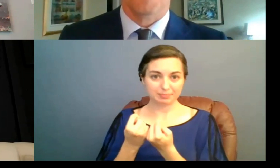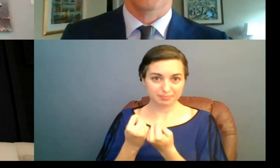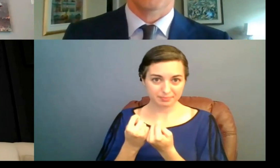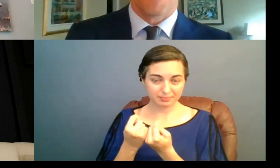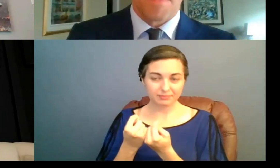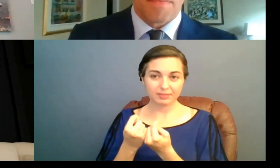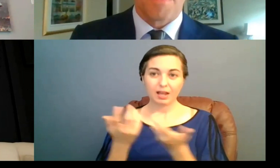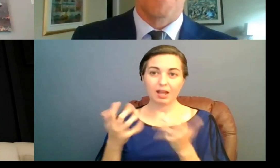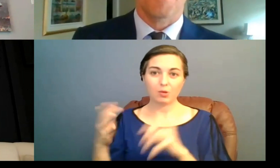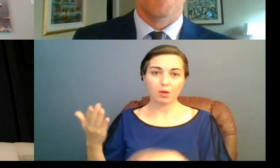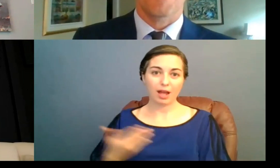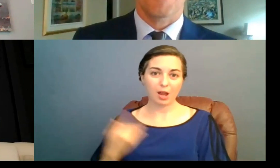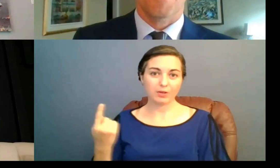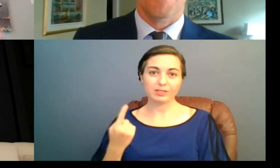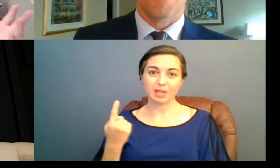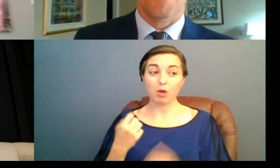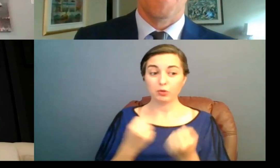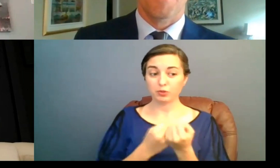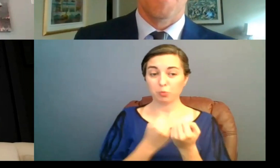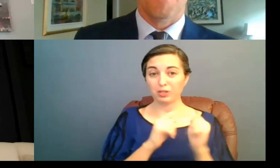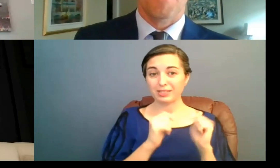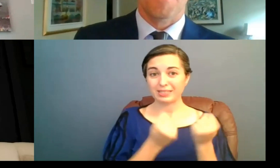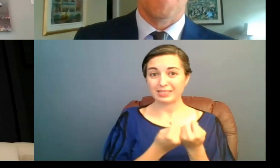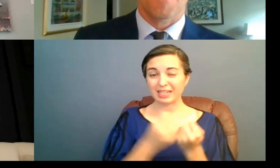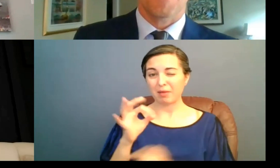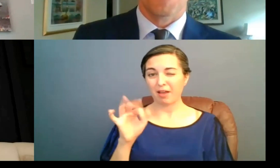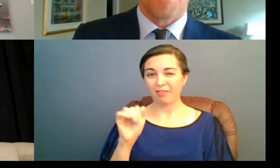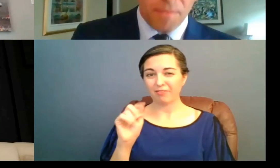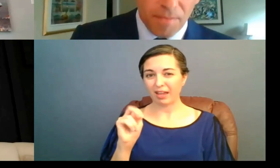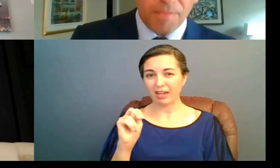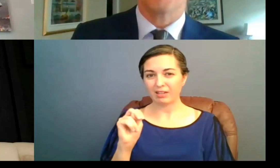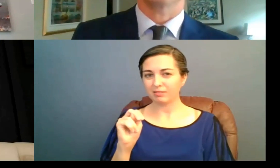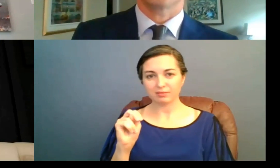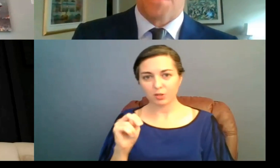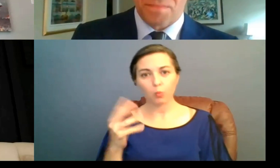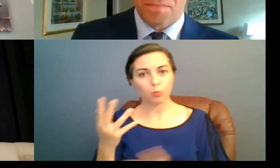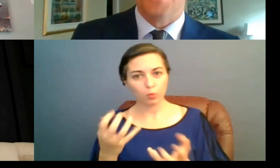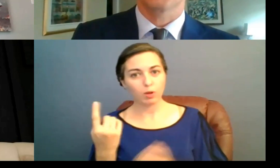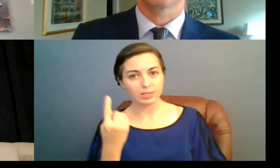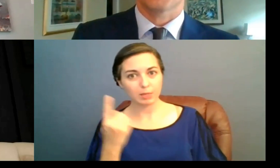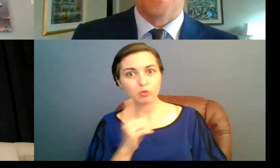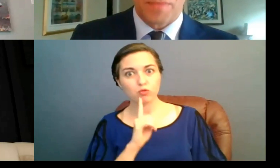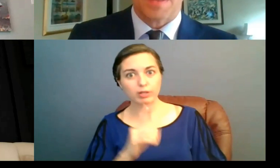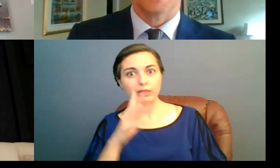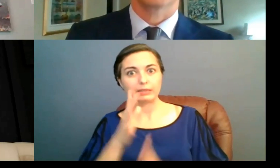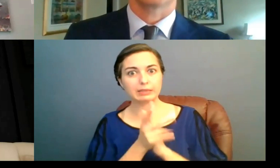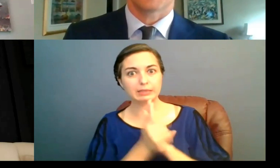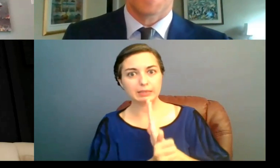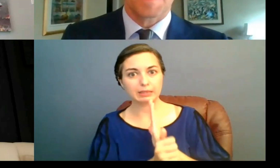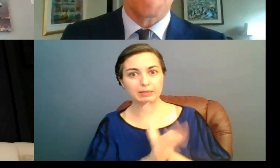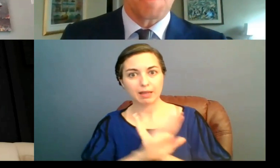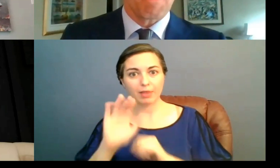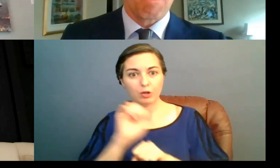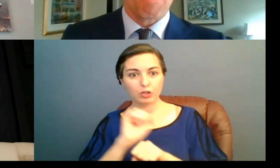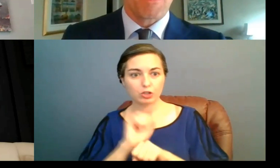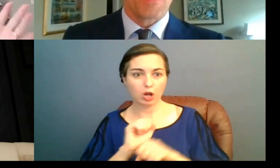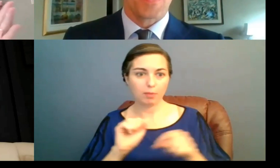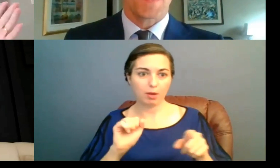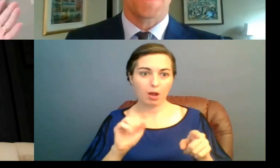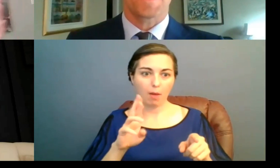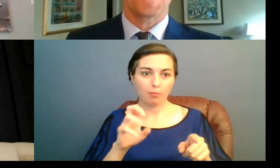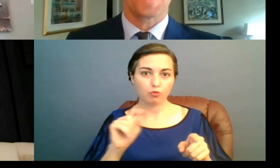hire someone who's just a fan of the team, because we need someone who's going to be really good at their job. It's not just about being a fan. And Brett can totally vouch for that.